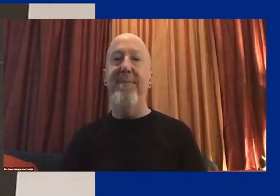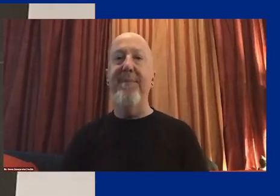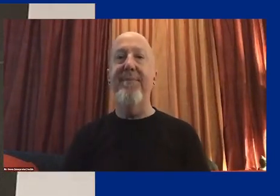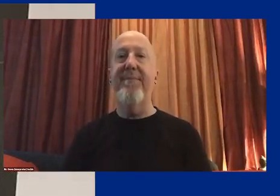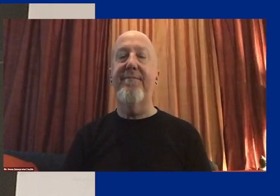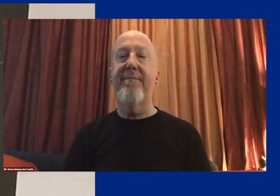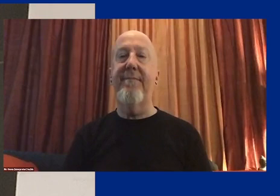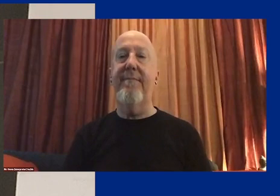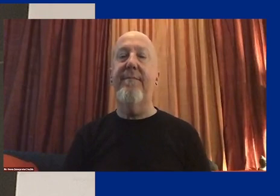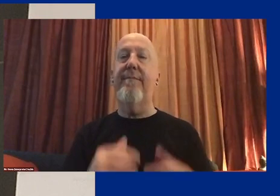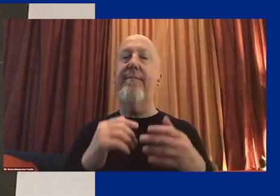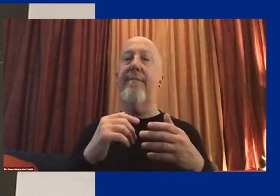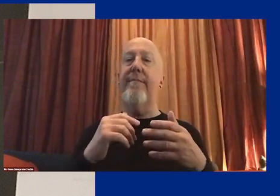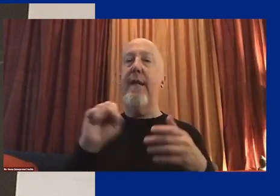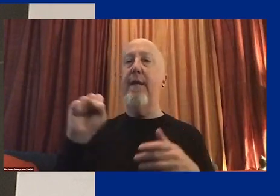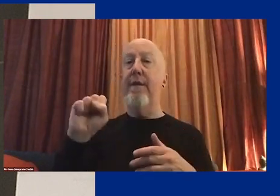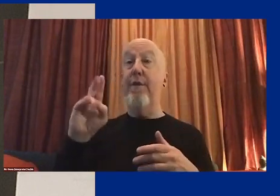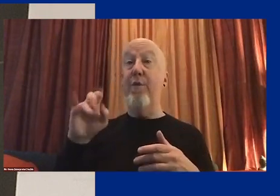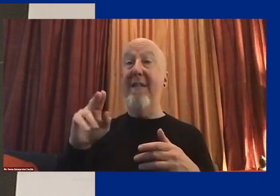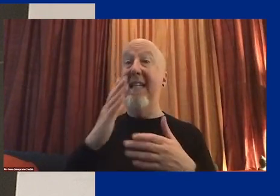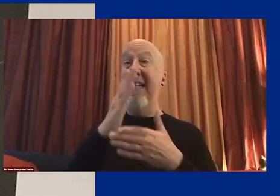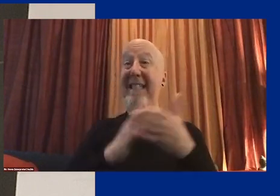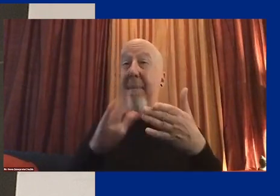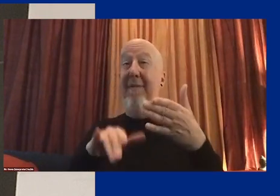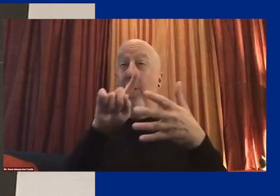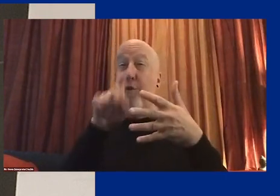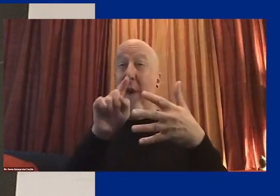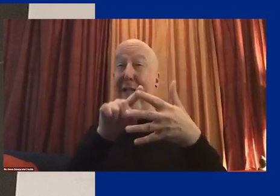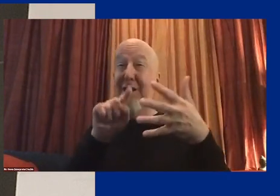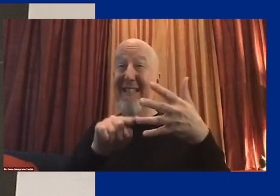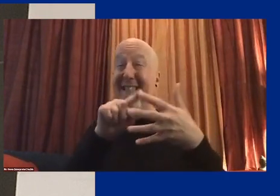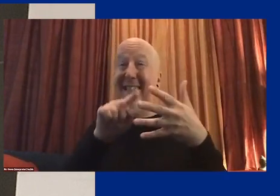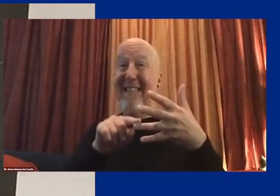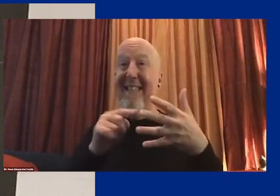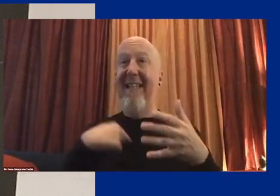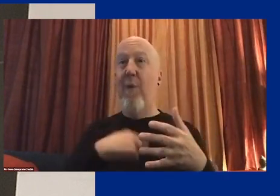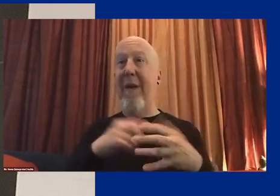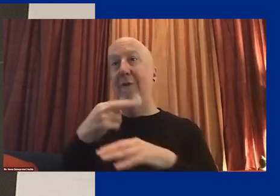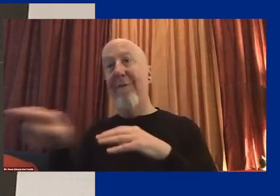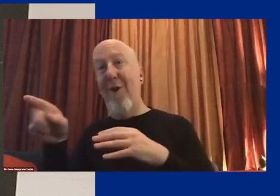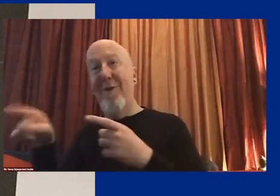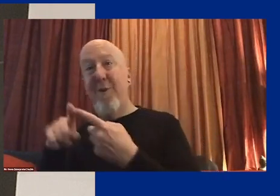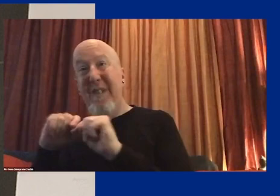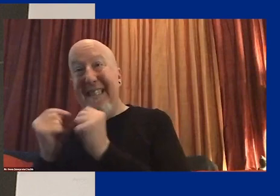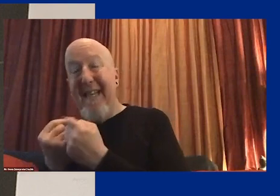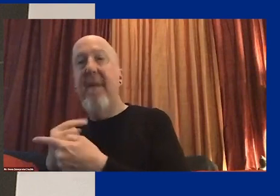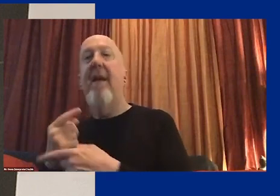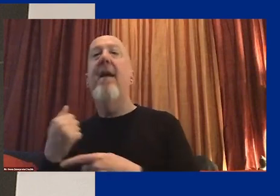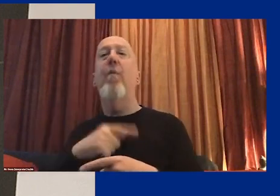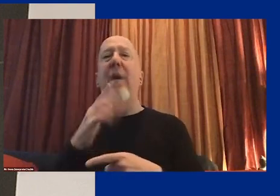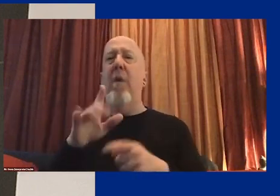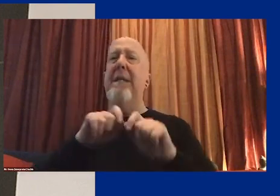Yeah, so on some of these questions that we need to get back to you on, what we'll try to do, we'll be sending out a list of the